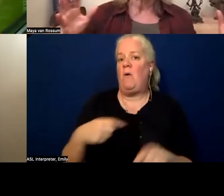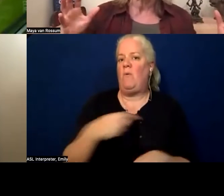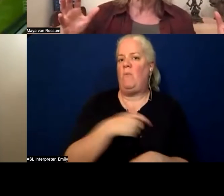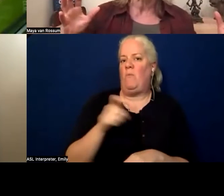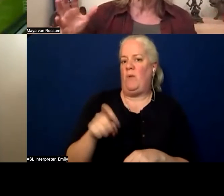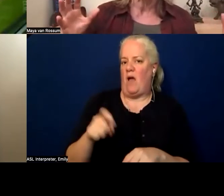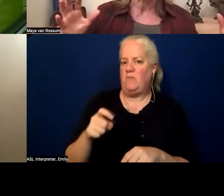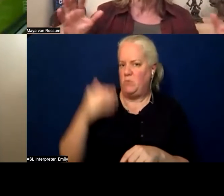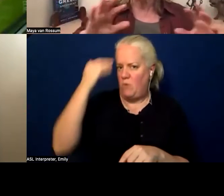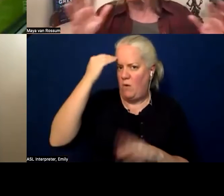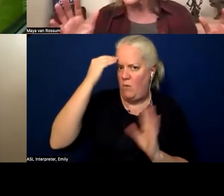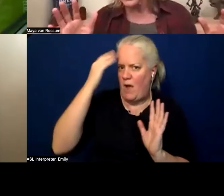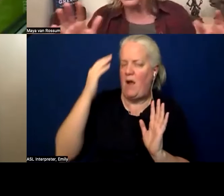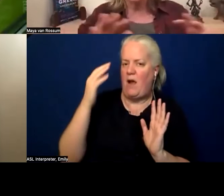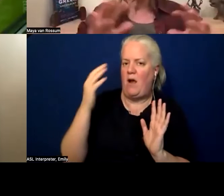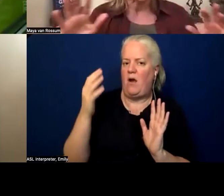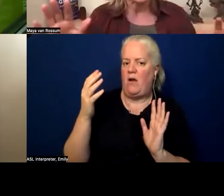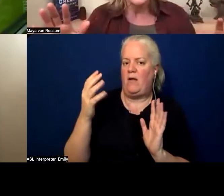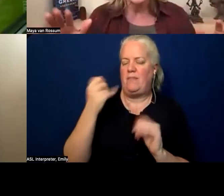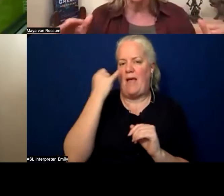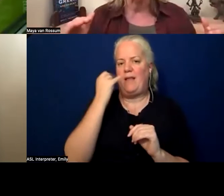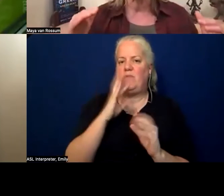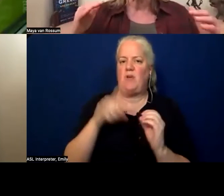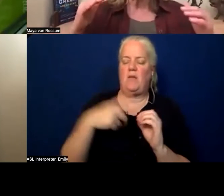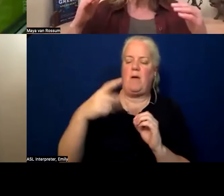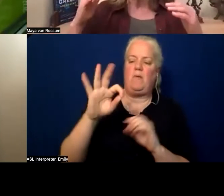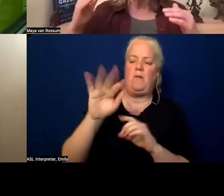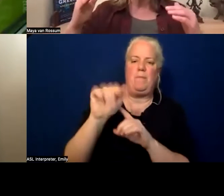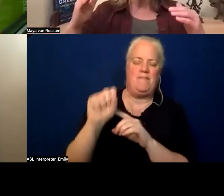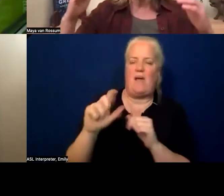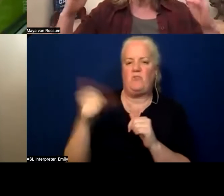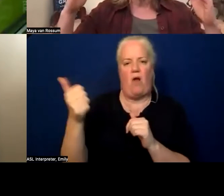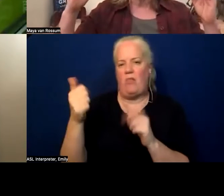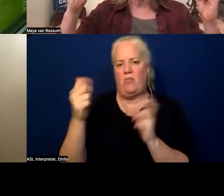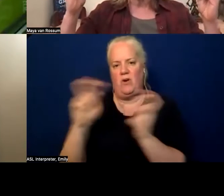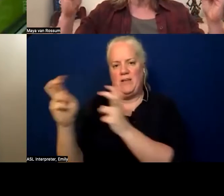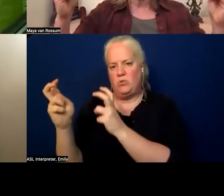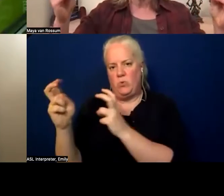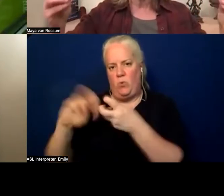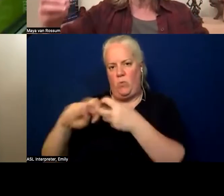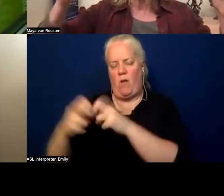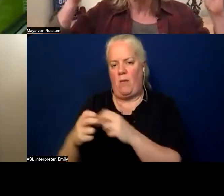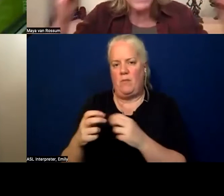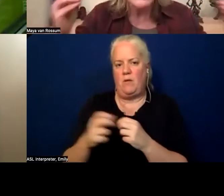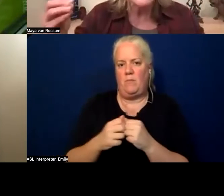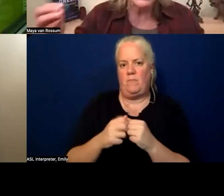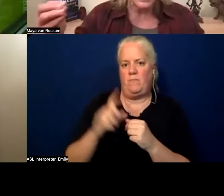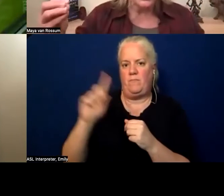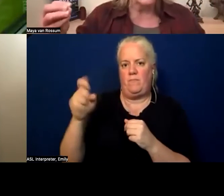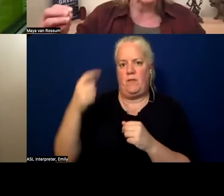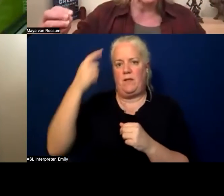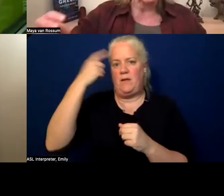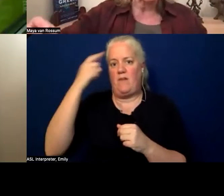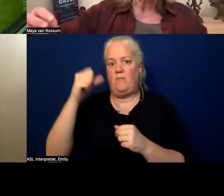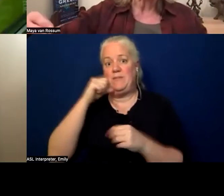just because whether we're talking about PFAS or any other issue, just because the government didn't do the best that